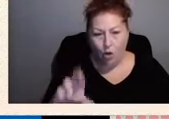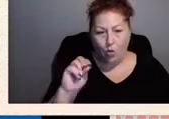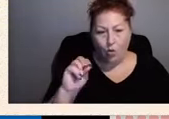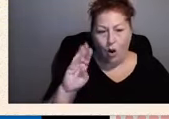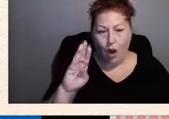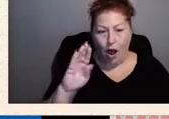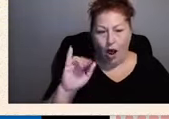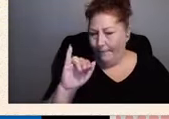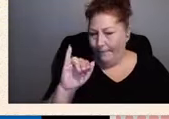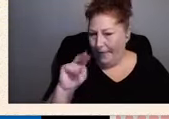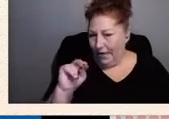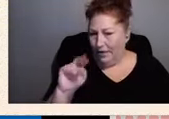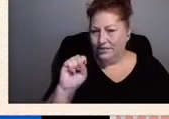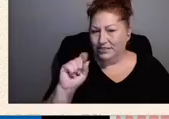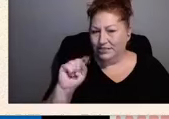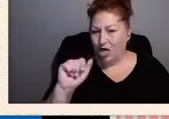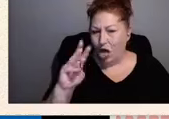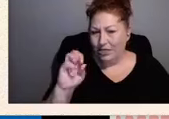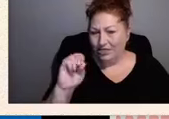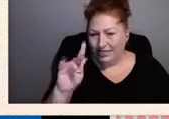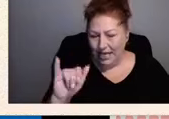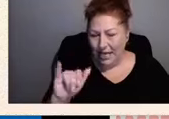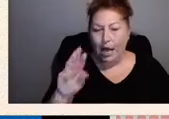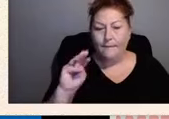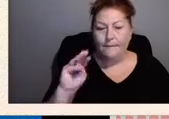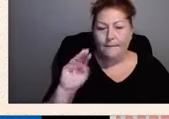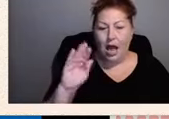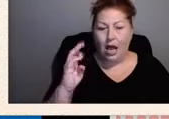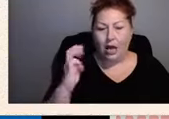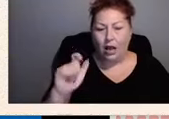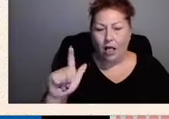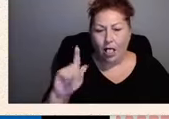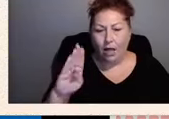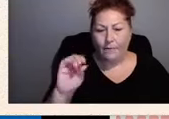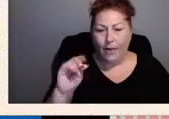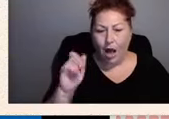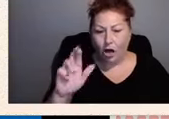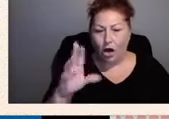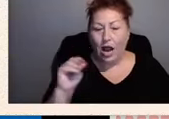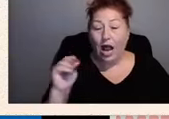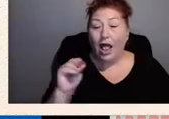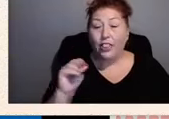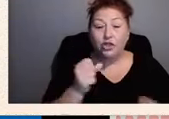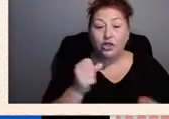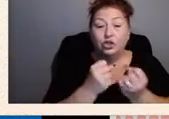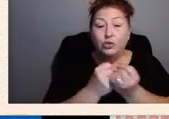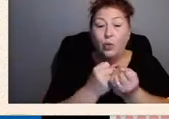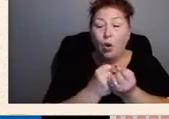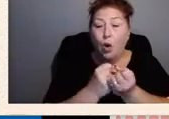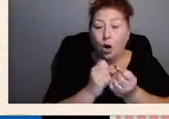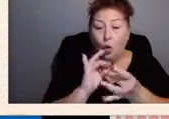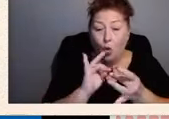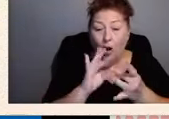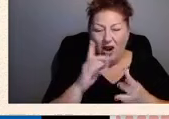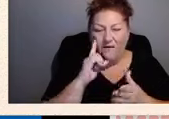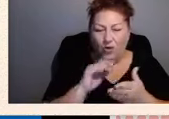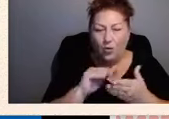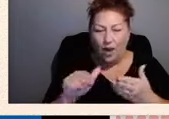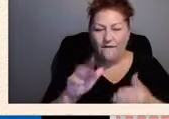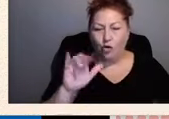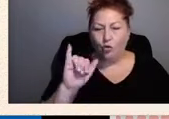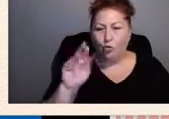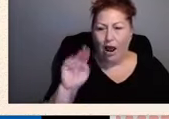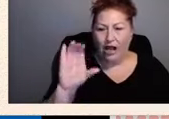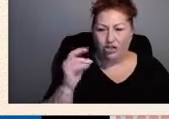Bonner, and the name of the waiver support coordinator is Ryan Chandler. And my name